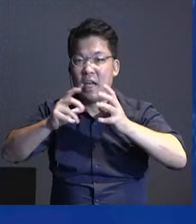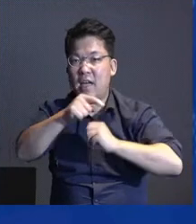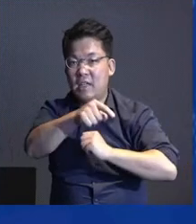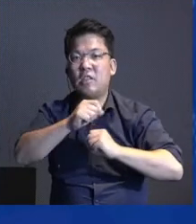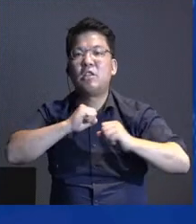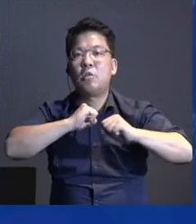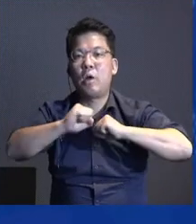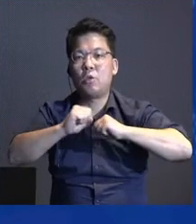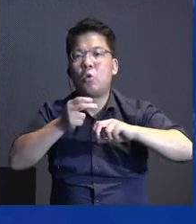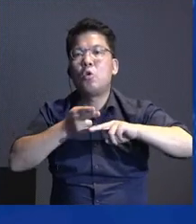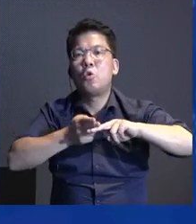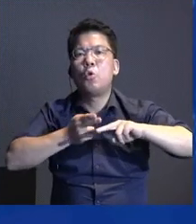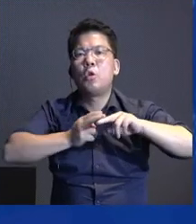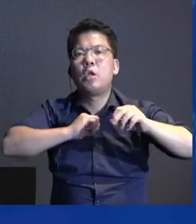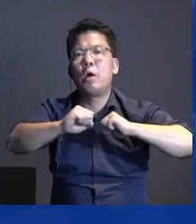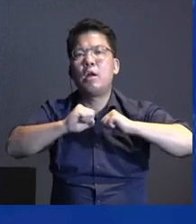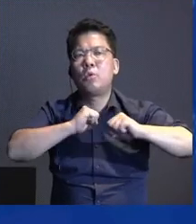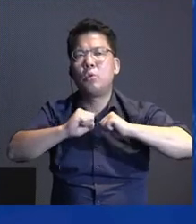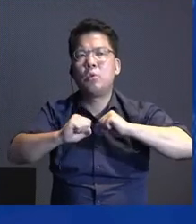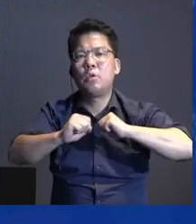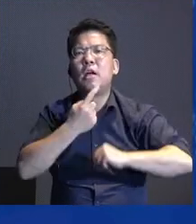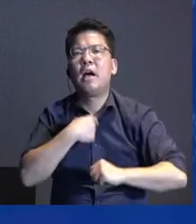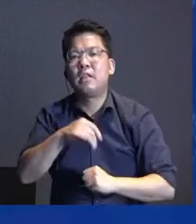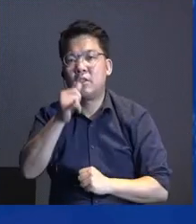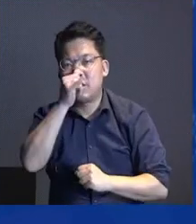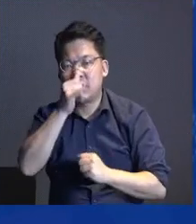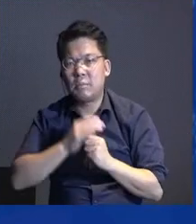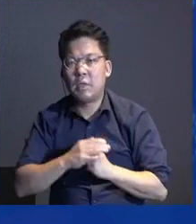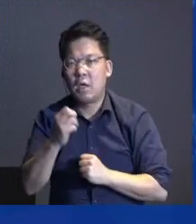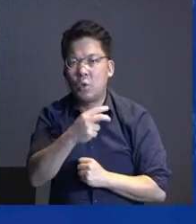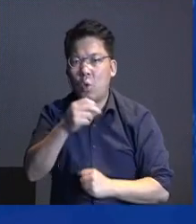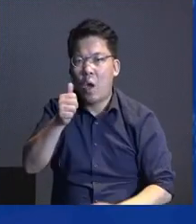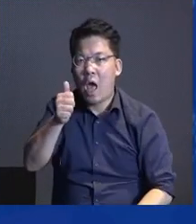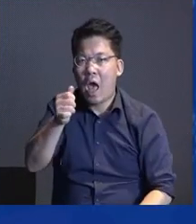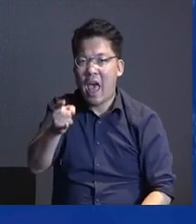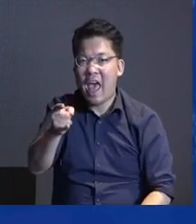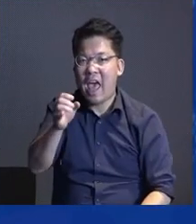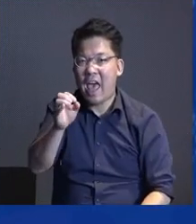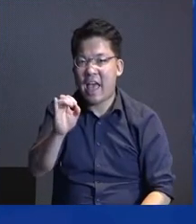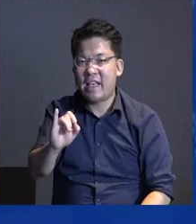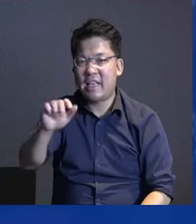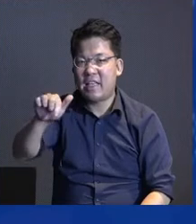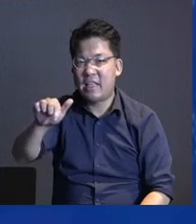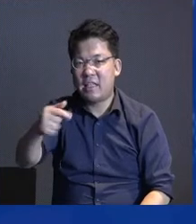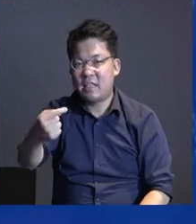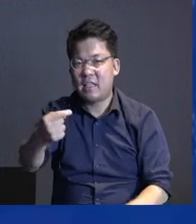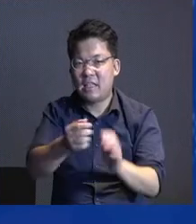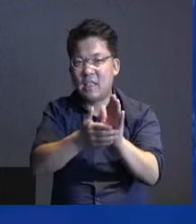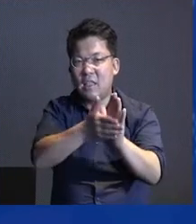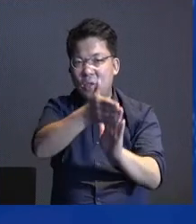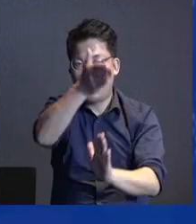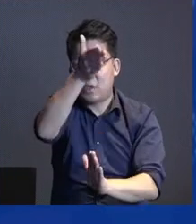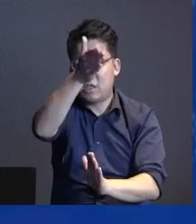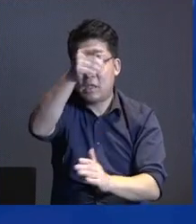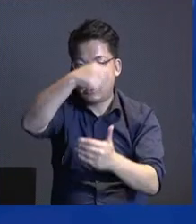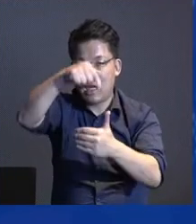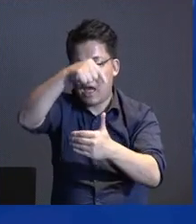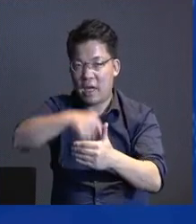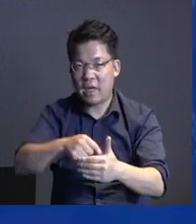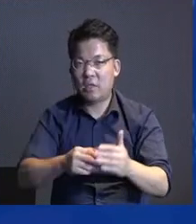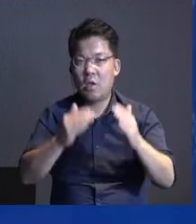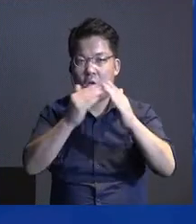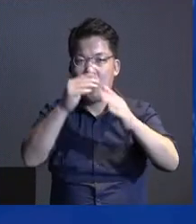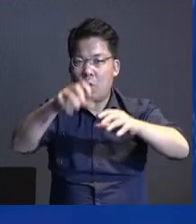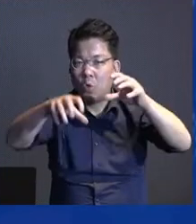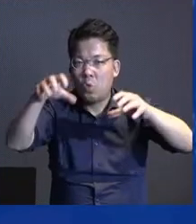Braak, the neighborhood in The Hague in the Netherlands, where the group was meeting, is also quite fast